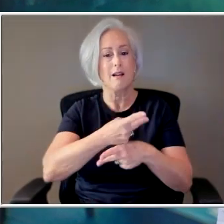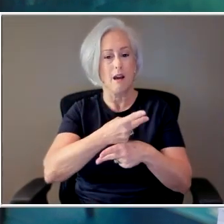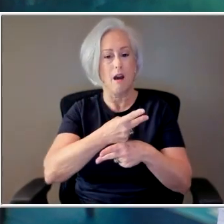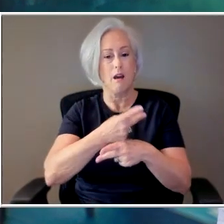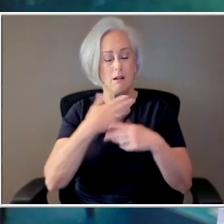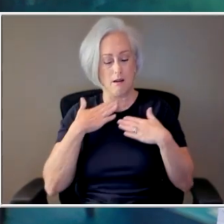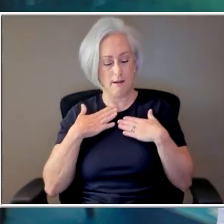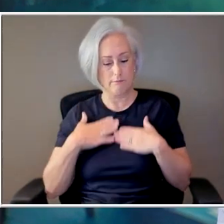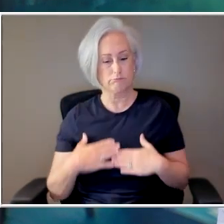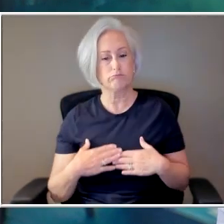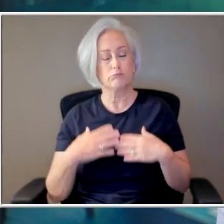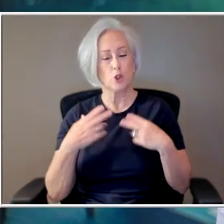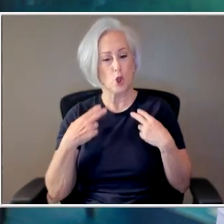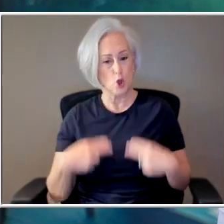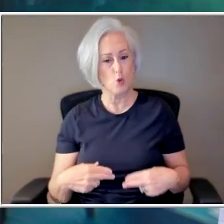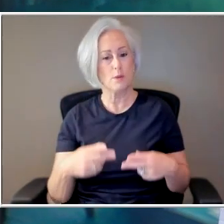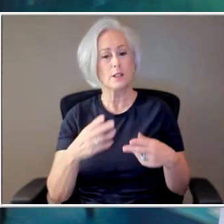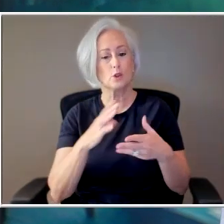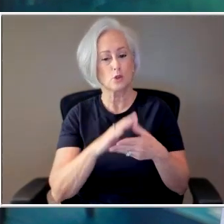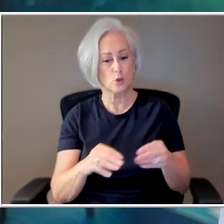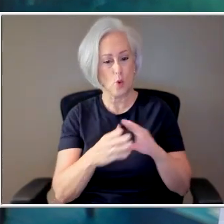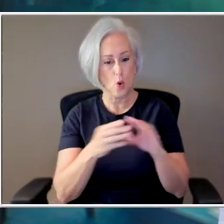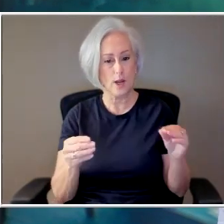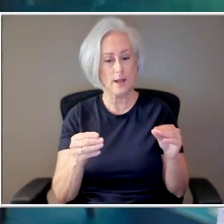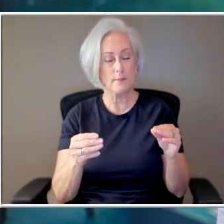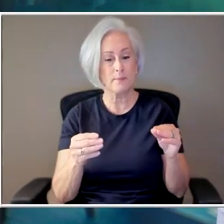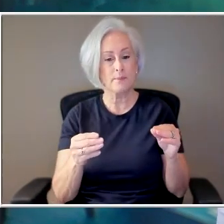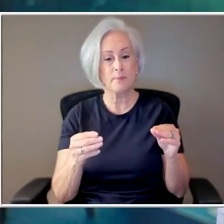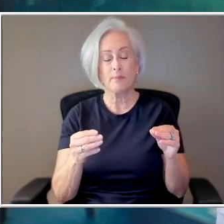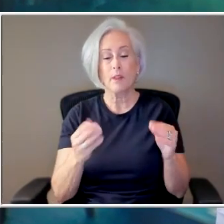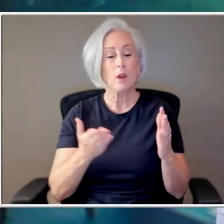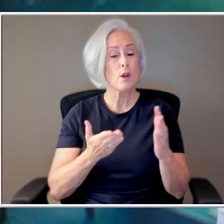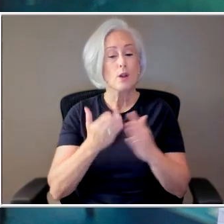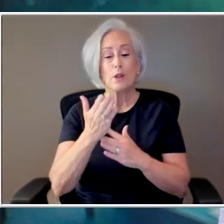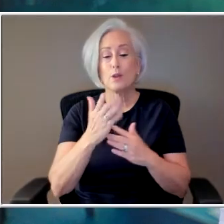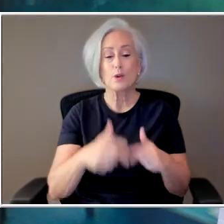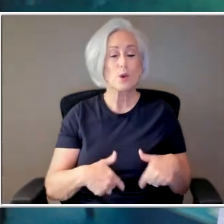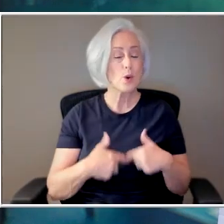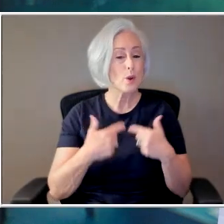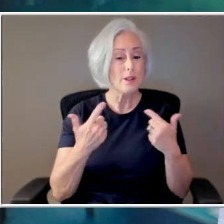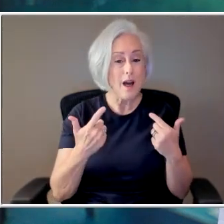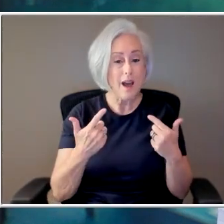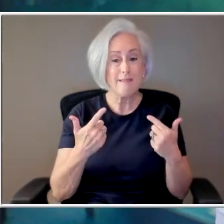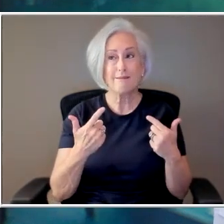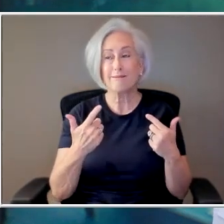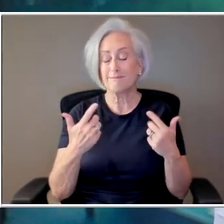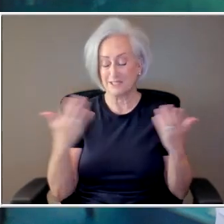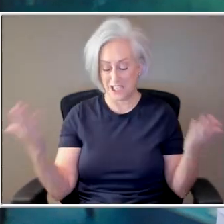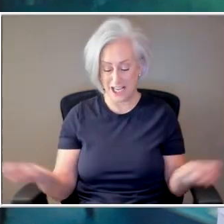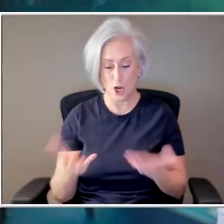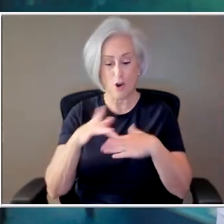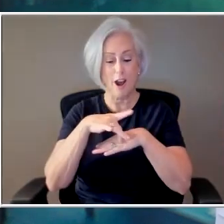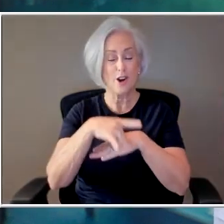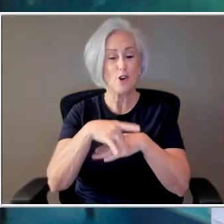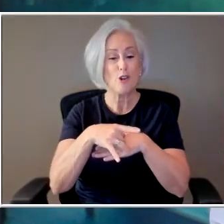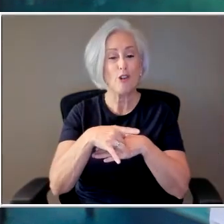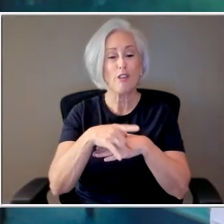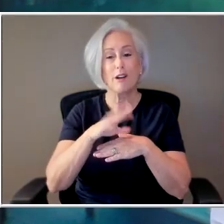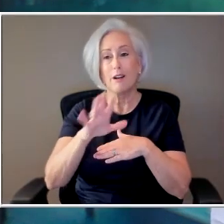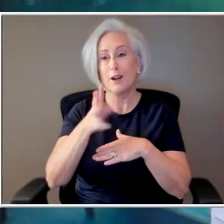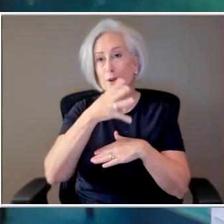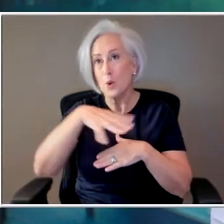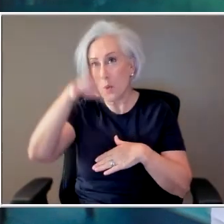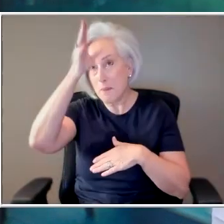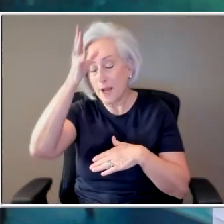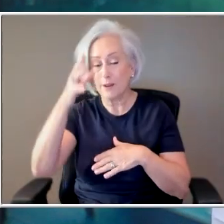range throughout all of life on this earth, about your grandparents, your parents, your